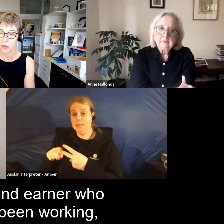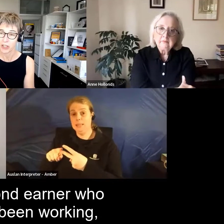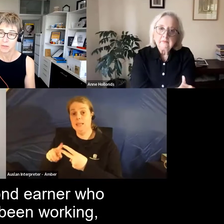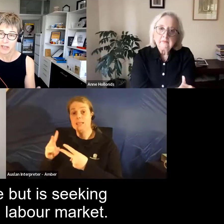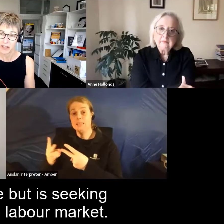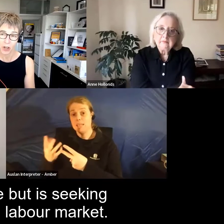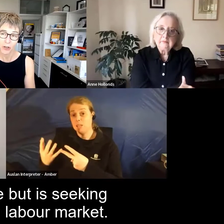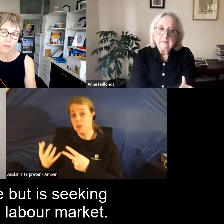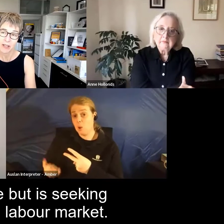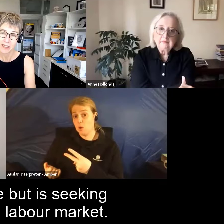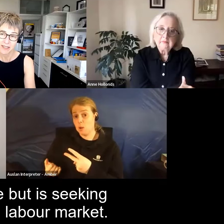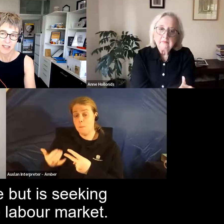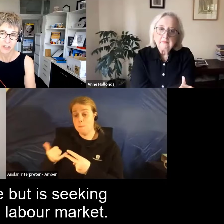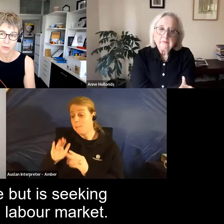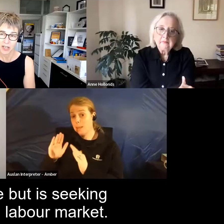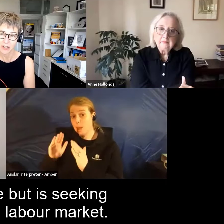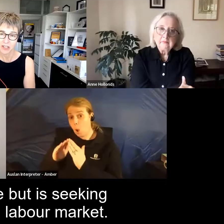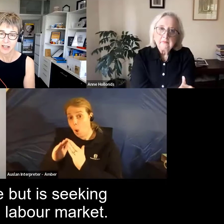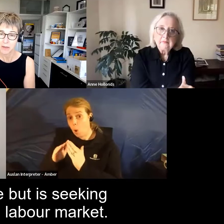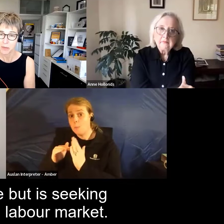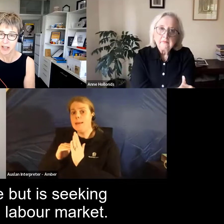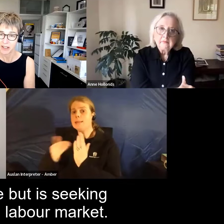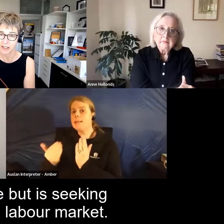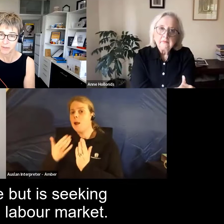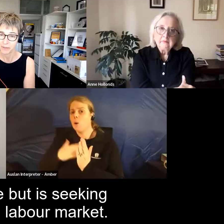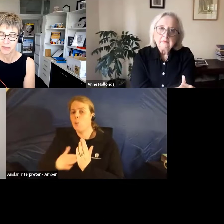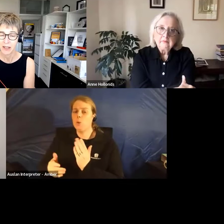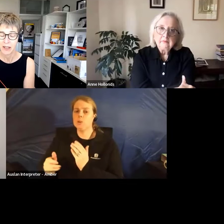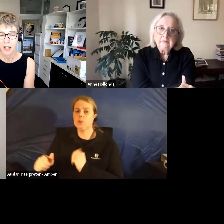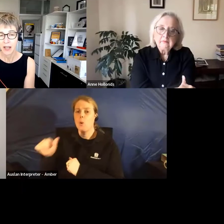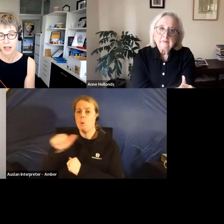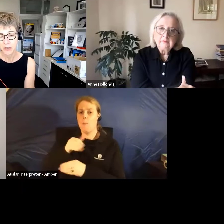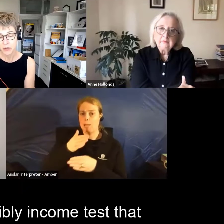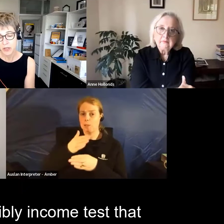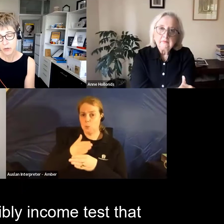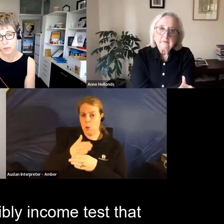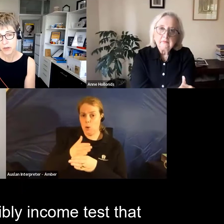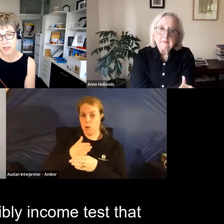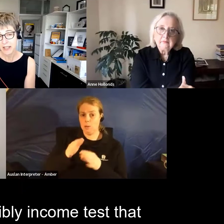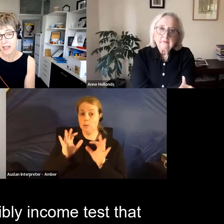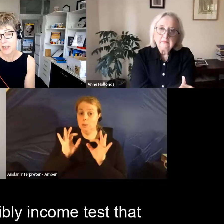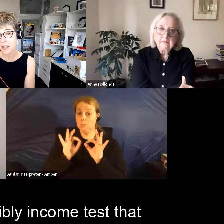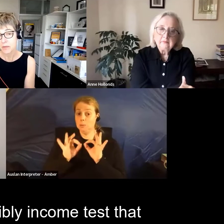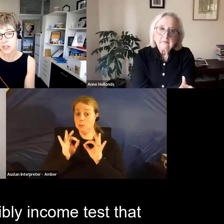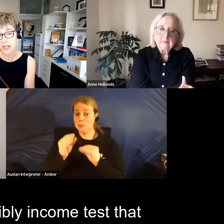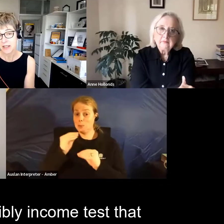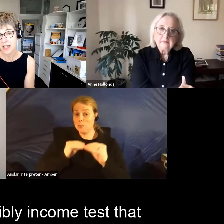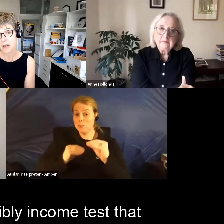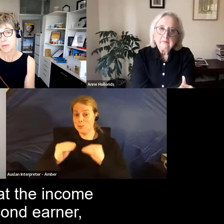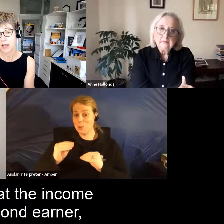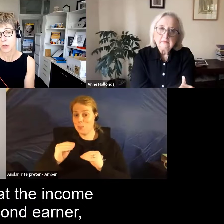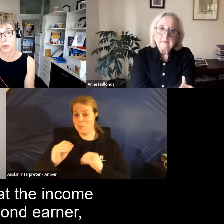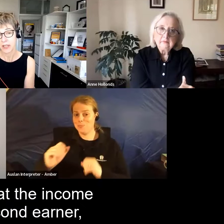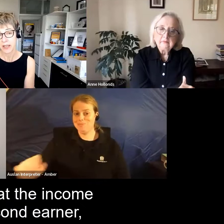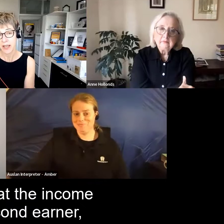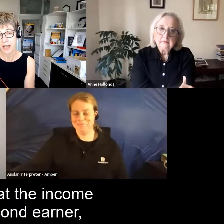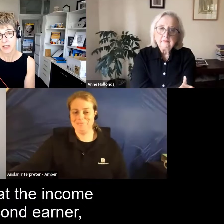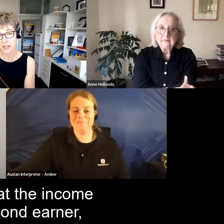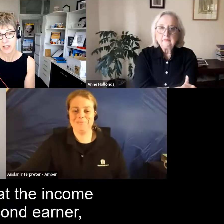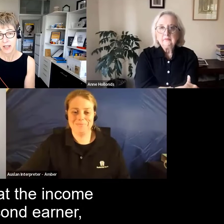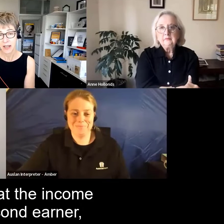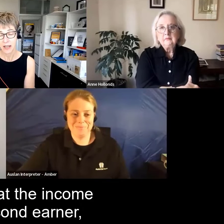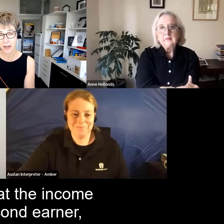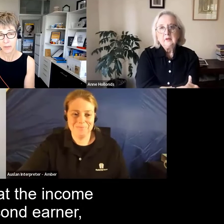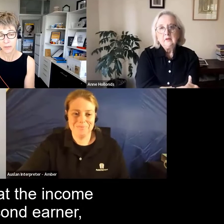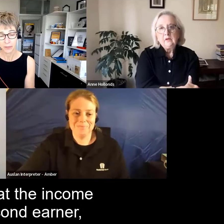have been at home but is seeking to re-enter the labour market. So we could possibly income test that by looking